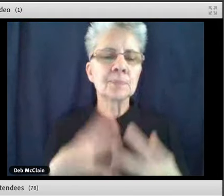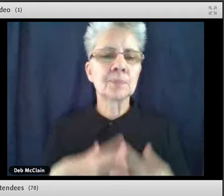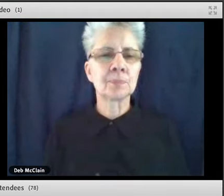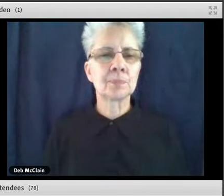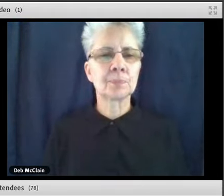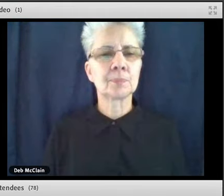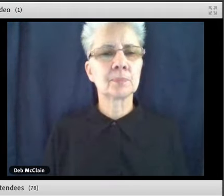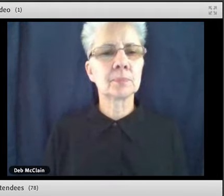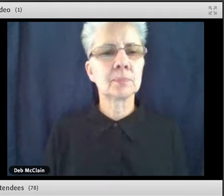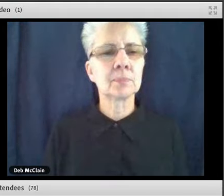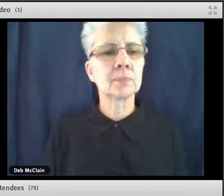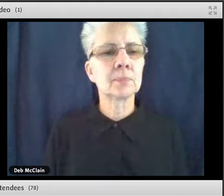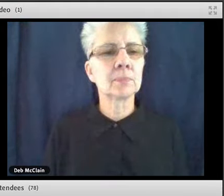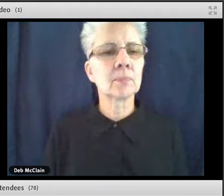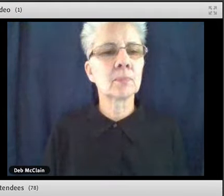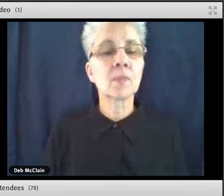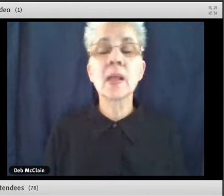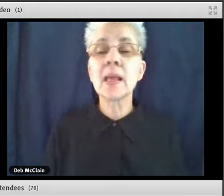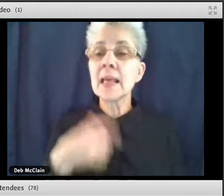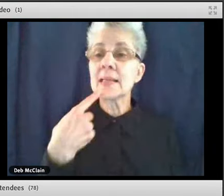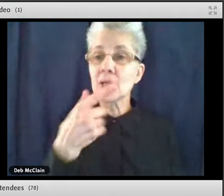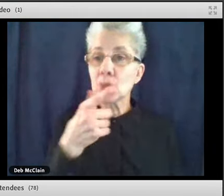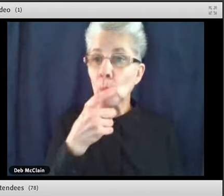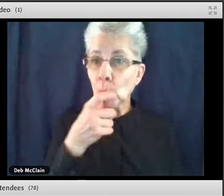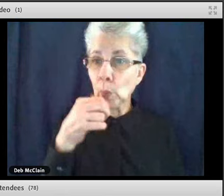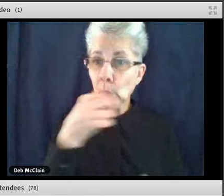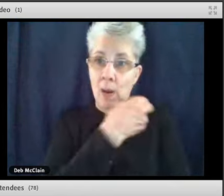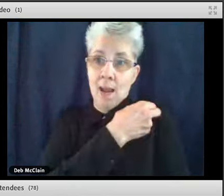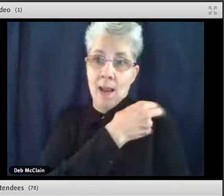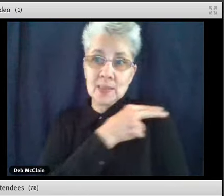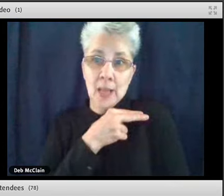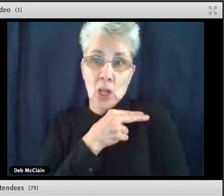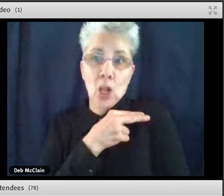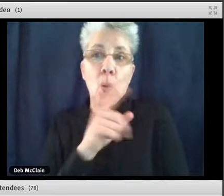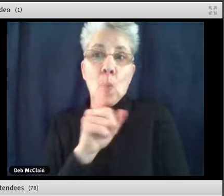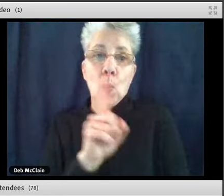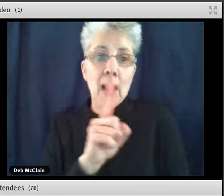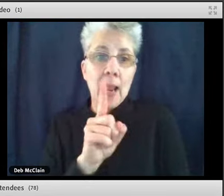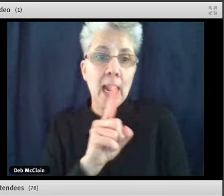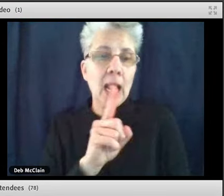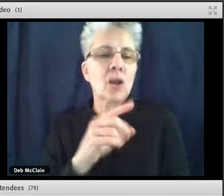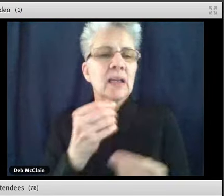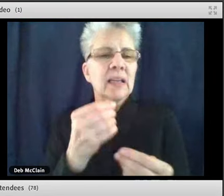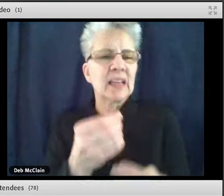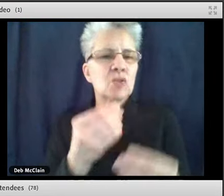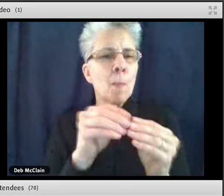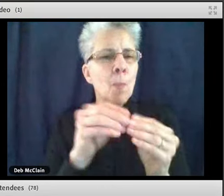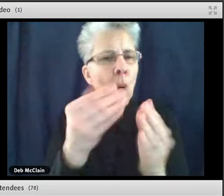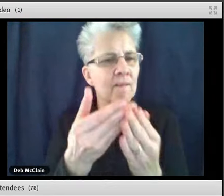Oh, maybe I can go down here and click on it. Collier. Okay, there we go.